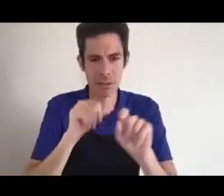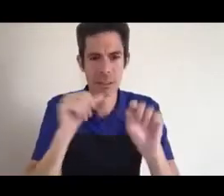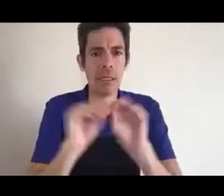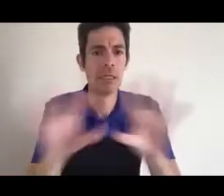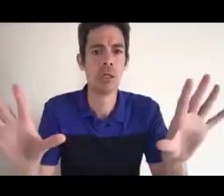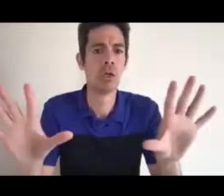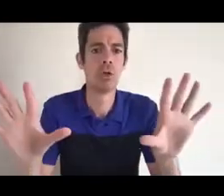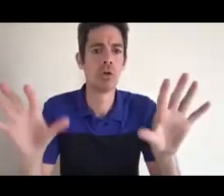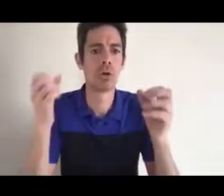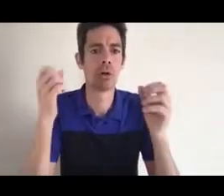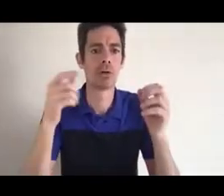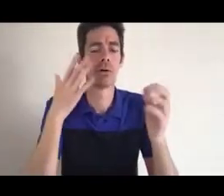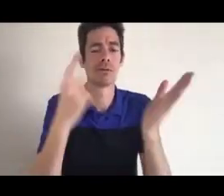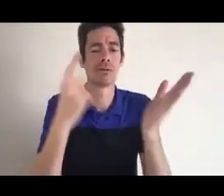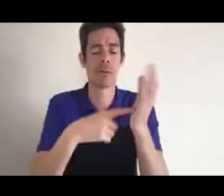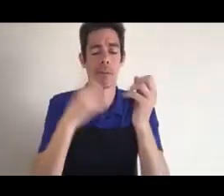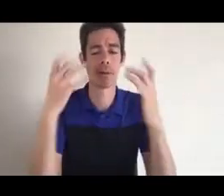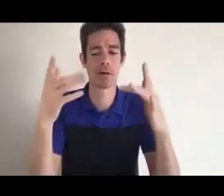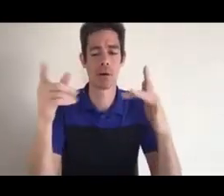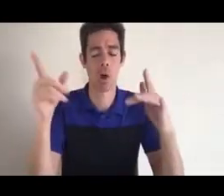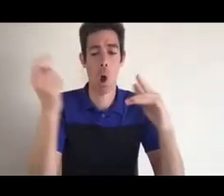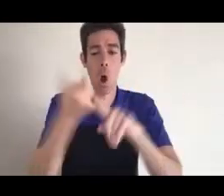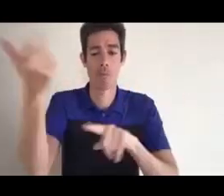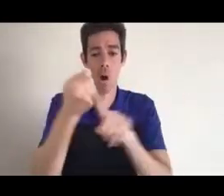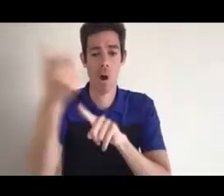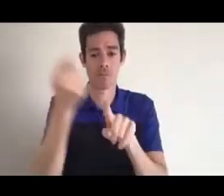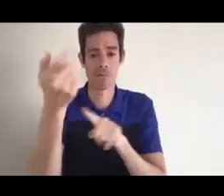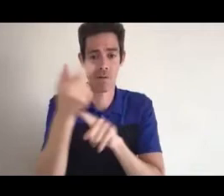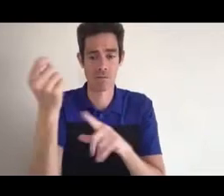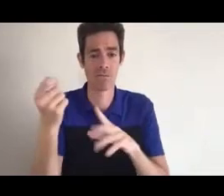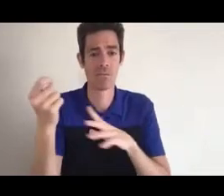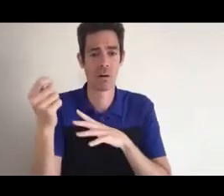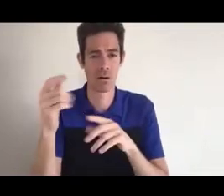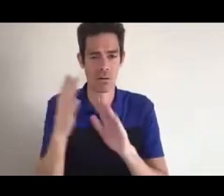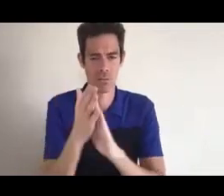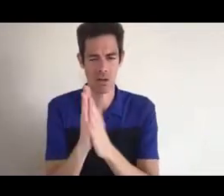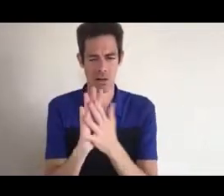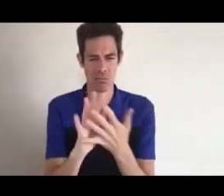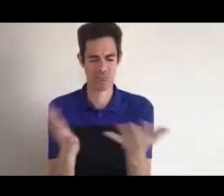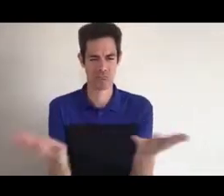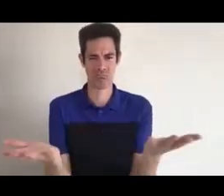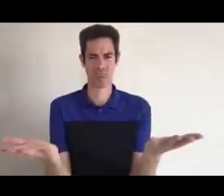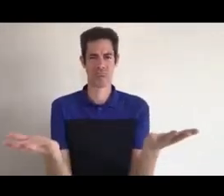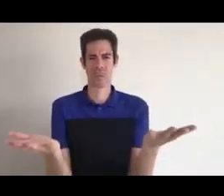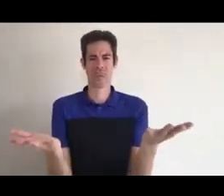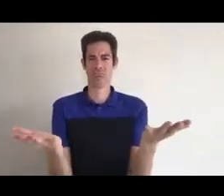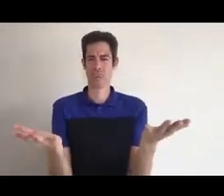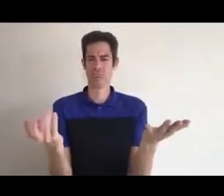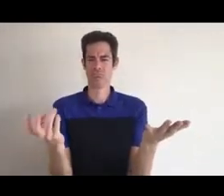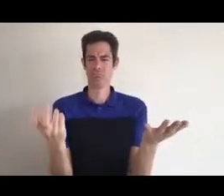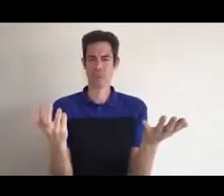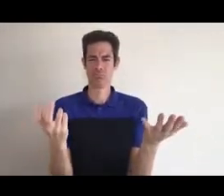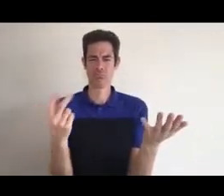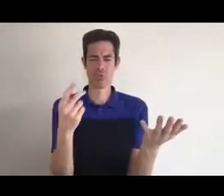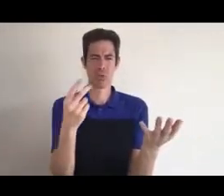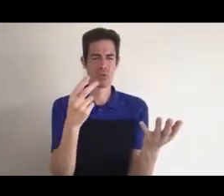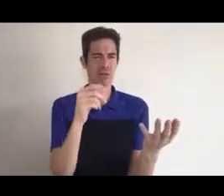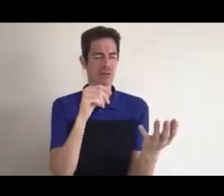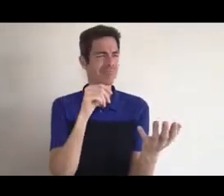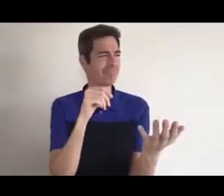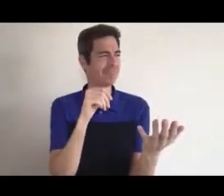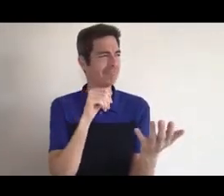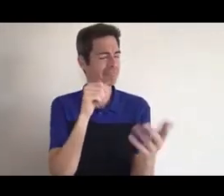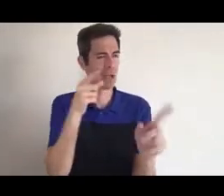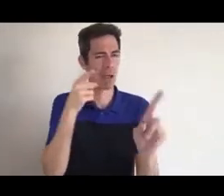is. And that's fine. But if you say sun star, that's not very clear. So if you remove too much, sometimes it becomes,